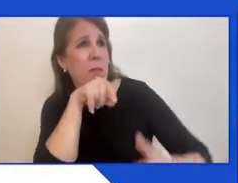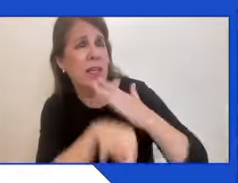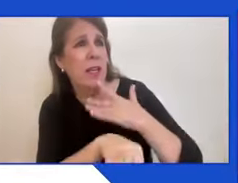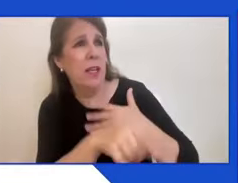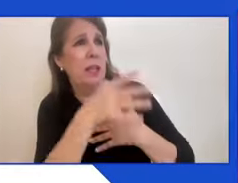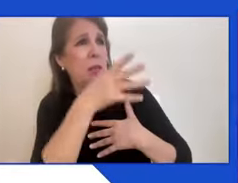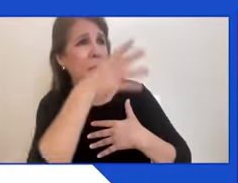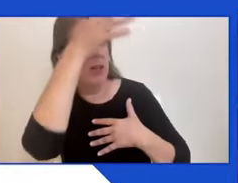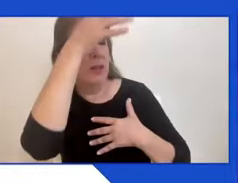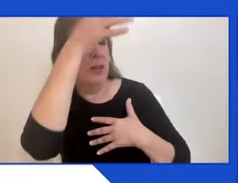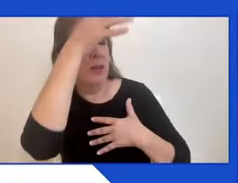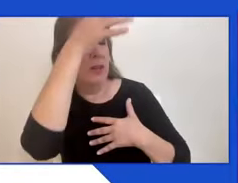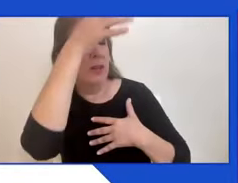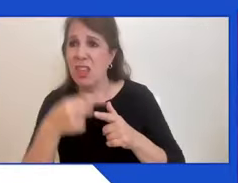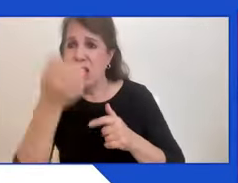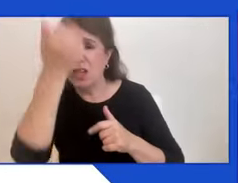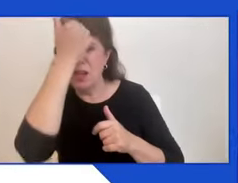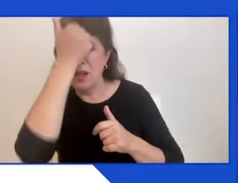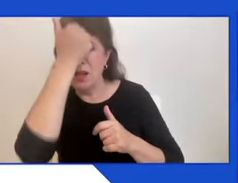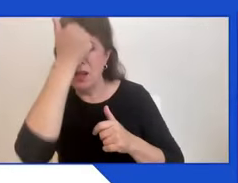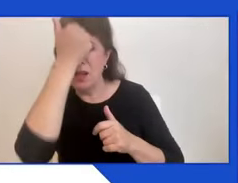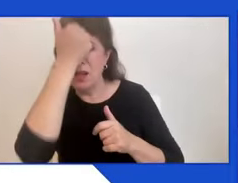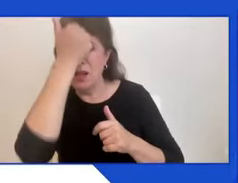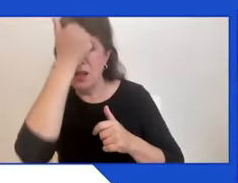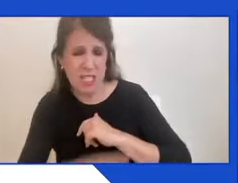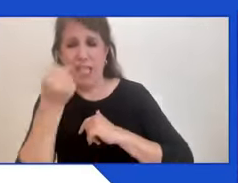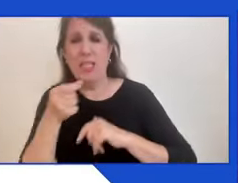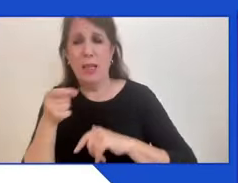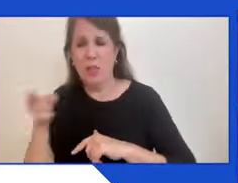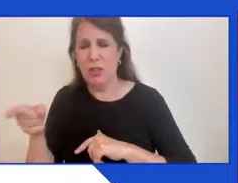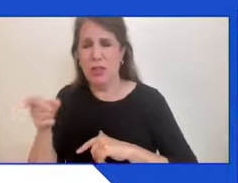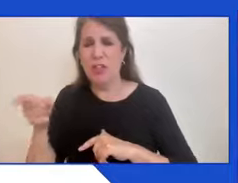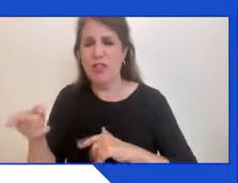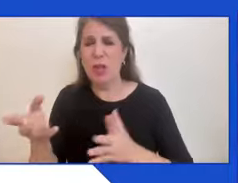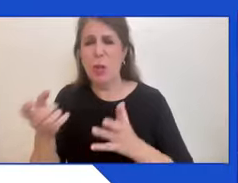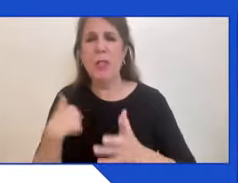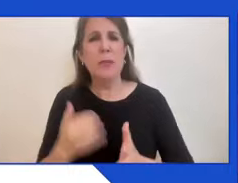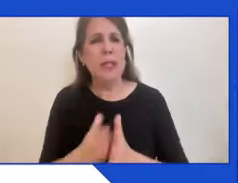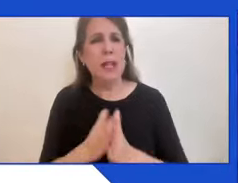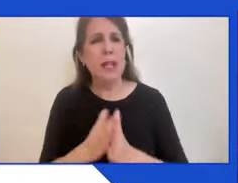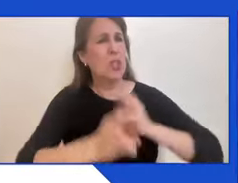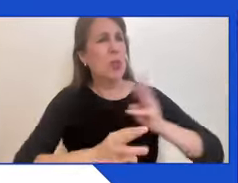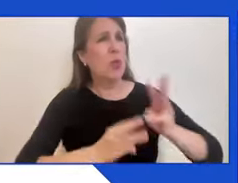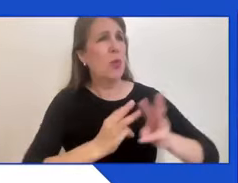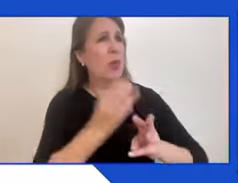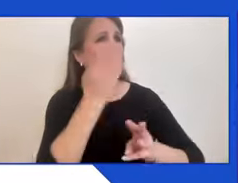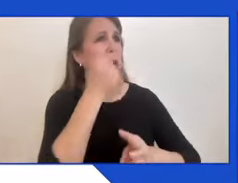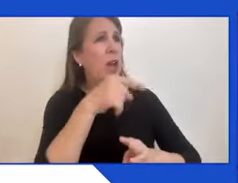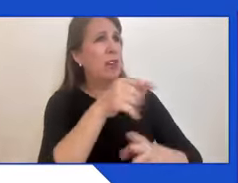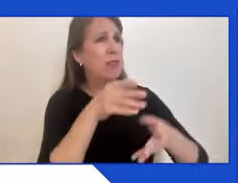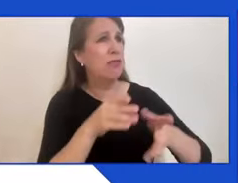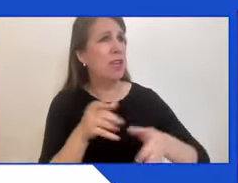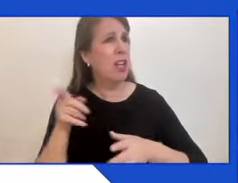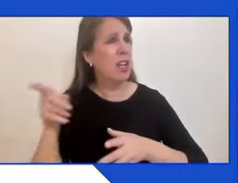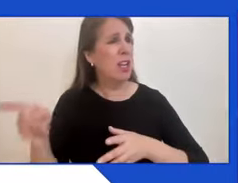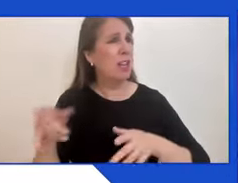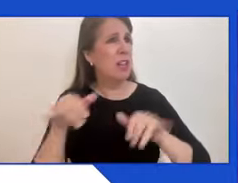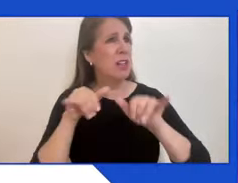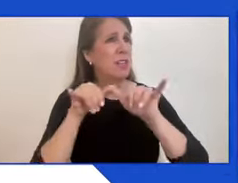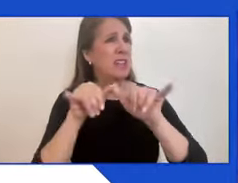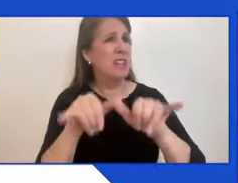world, why are you letting her stay in the dark, in her trauma, buried in the